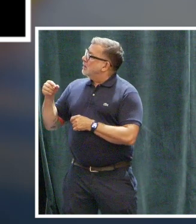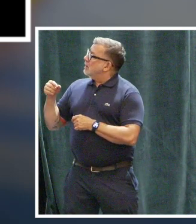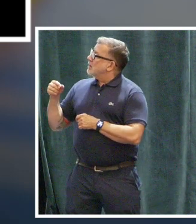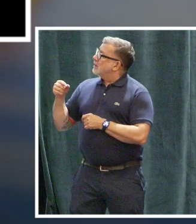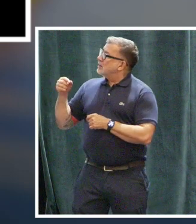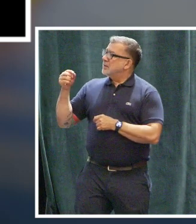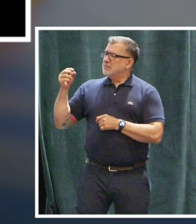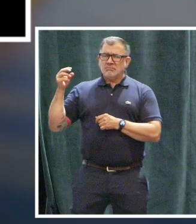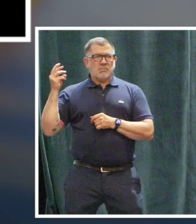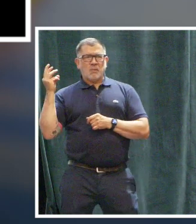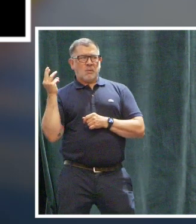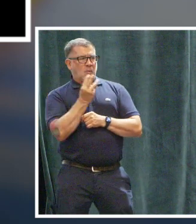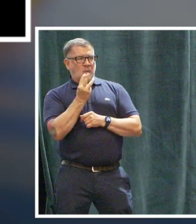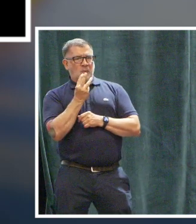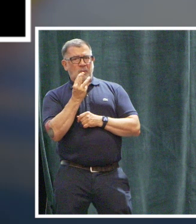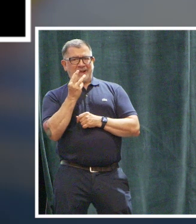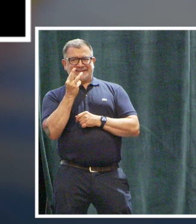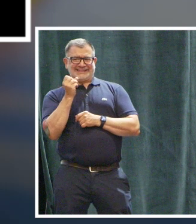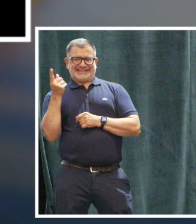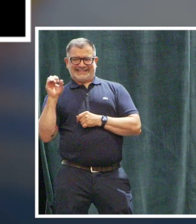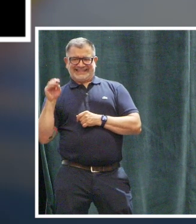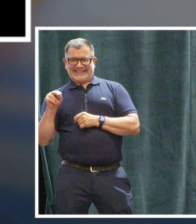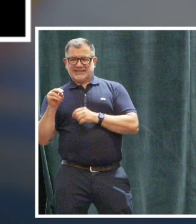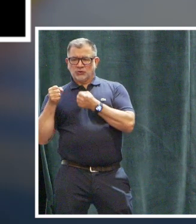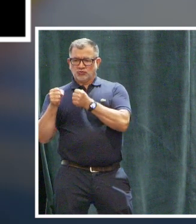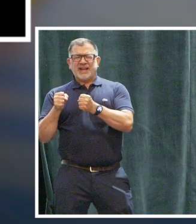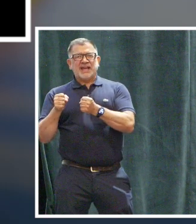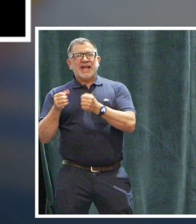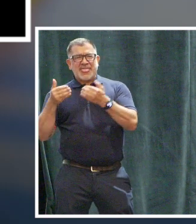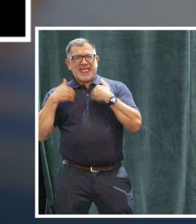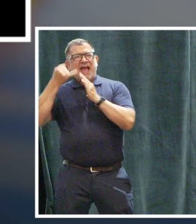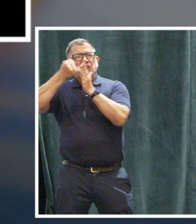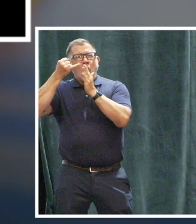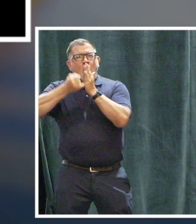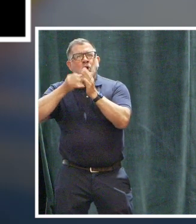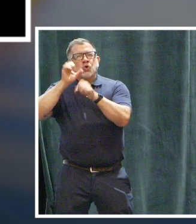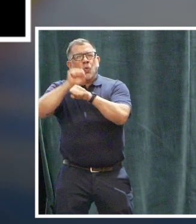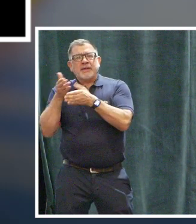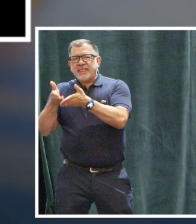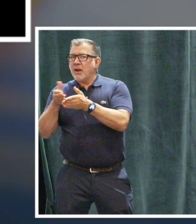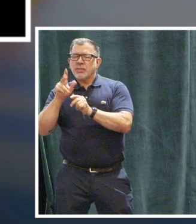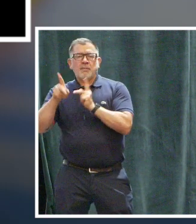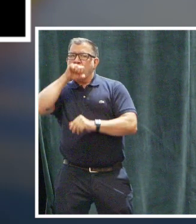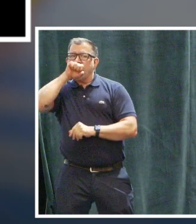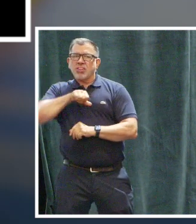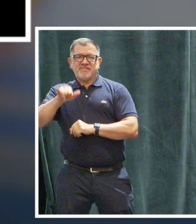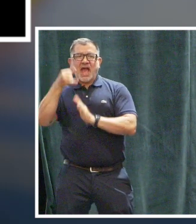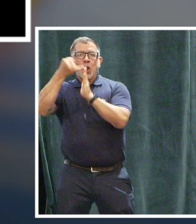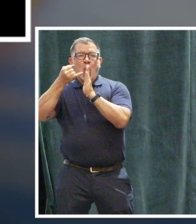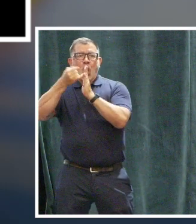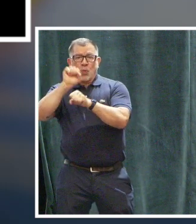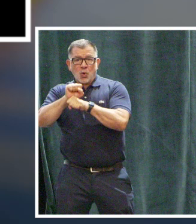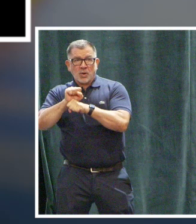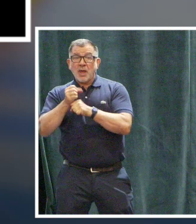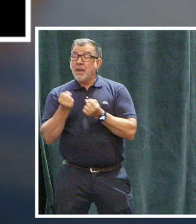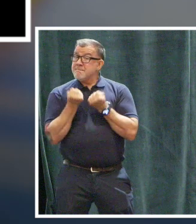thing about West Thames Street today is there's an art piece called Sitting Stance that is much loved by the community. And some of the feedback that we received was,